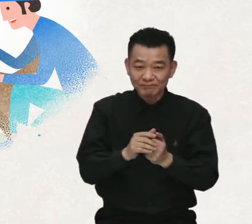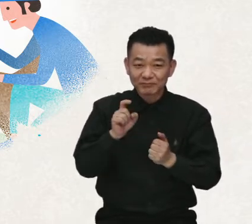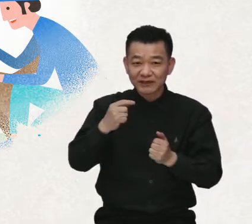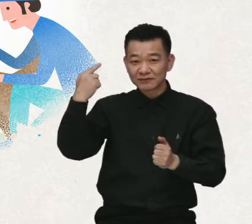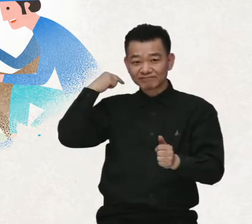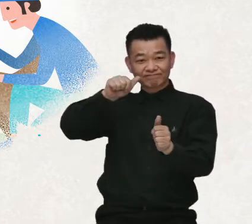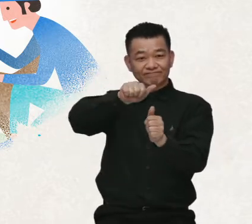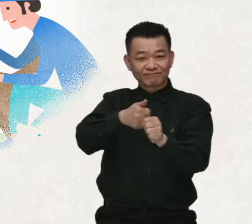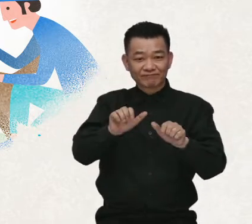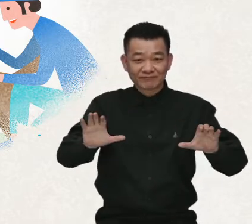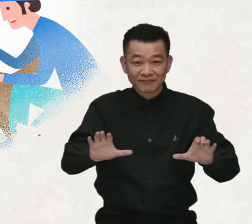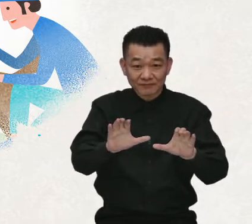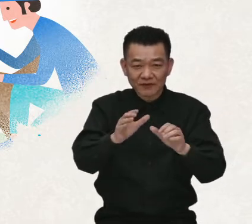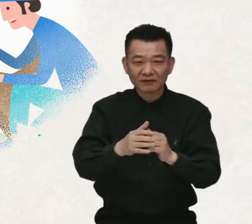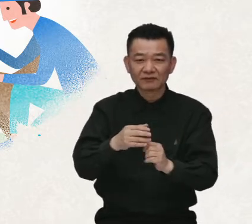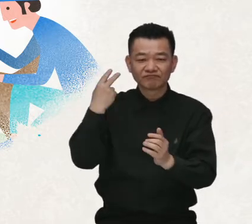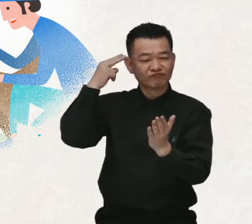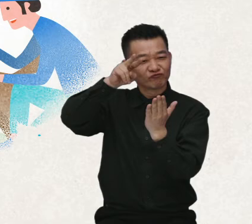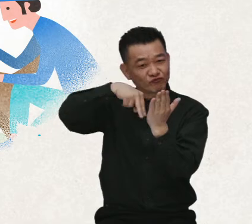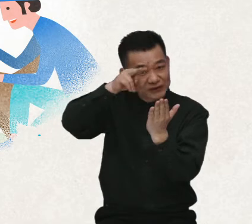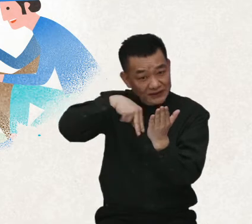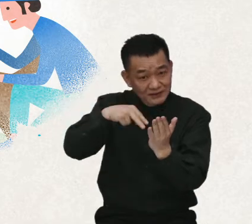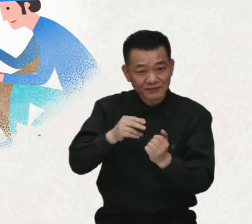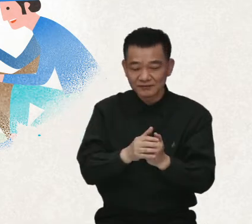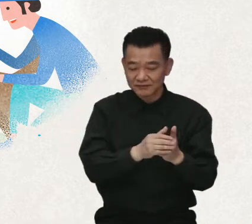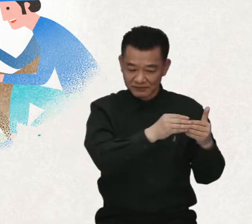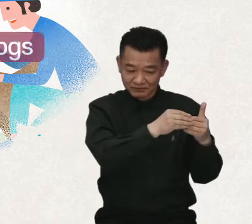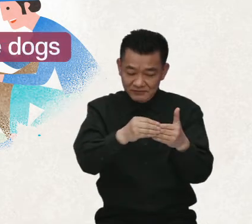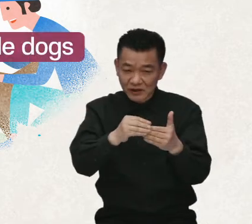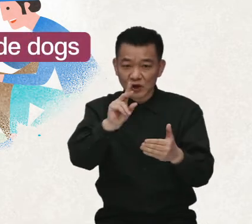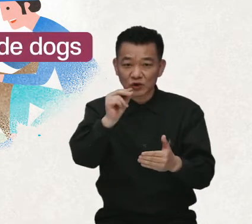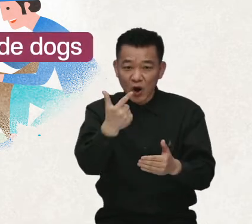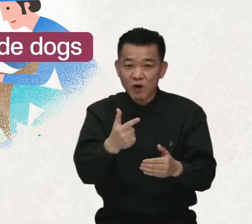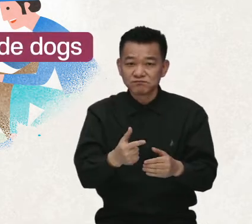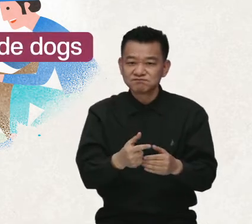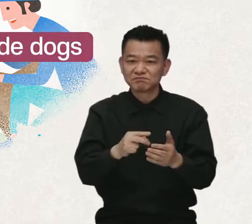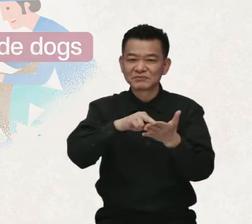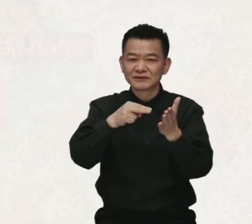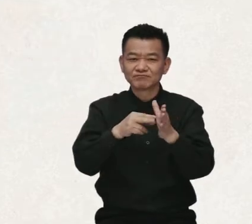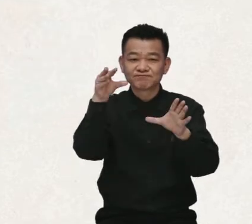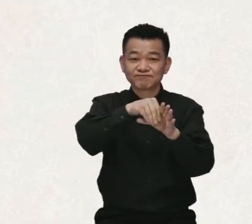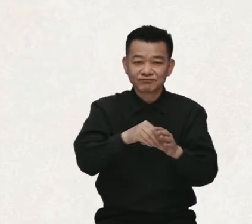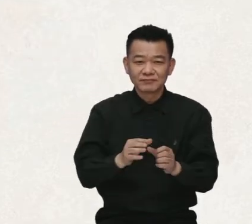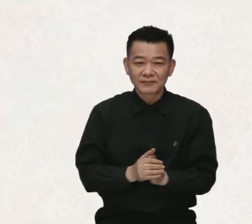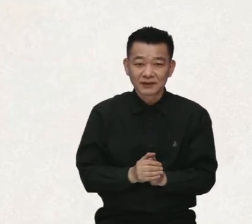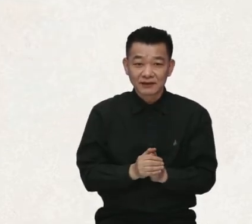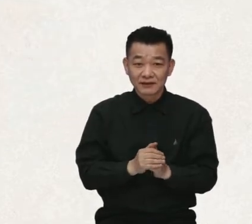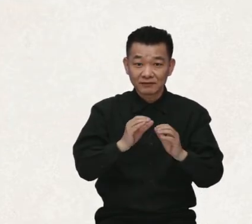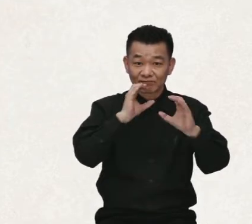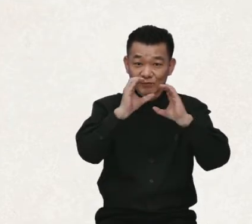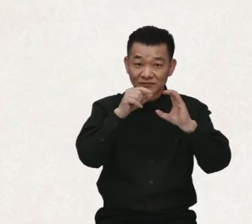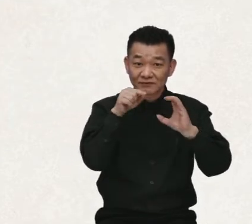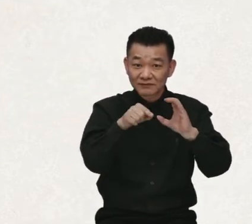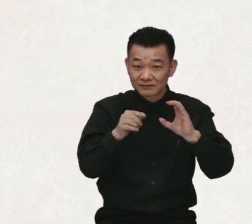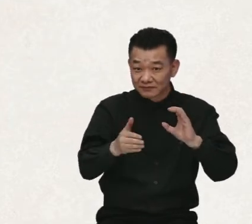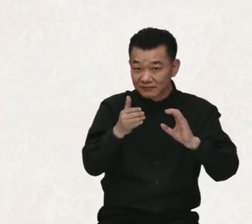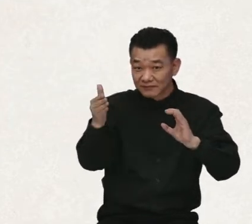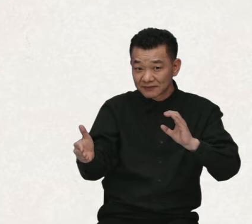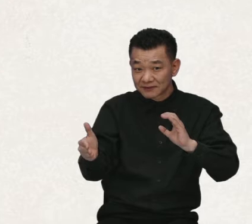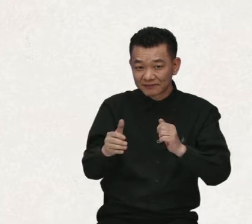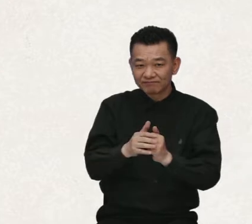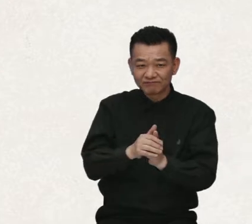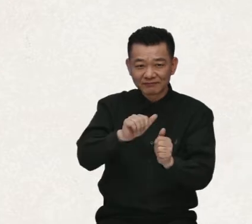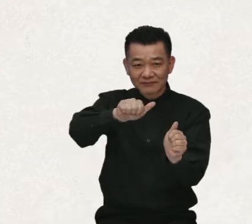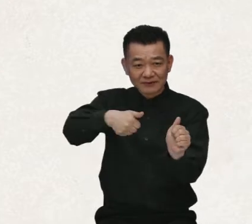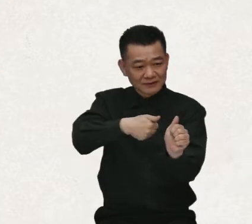with disabilities, such as an assistant, reader, and guide dogs. And intermediaries are not